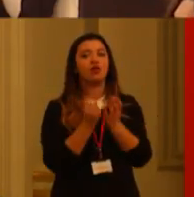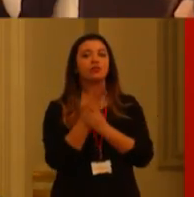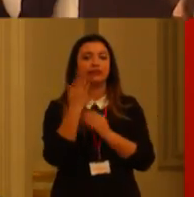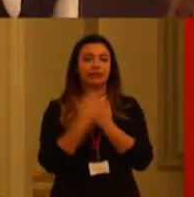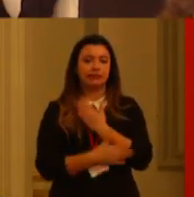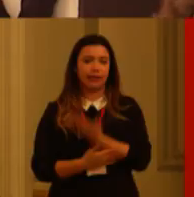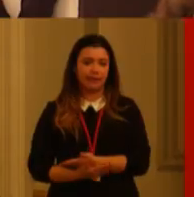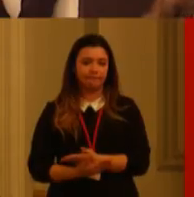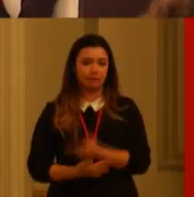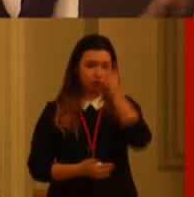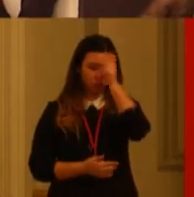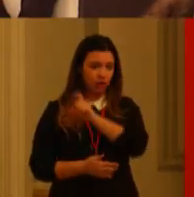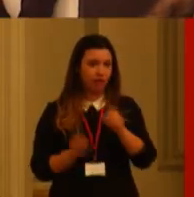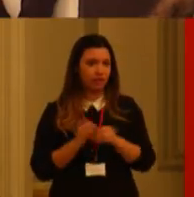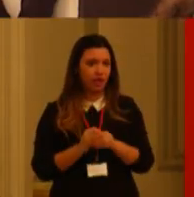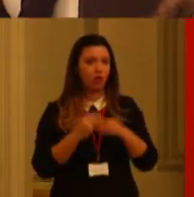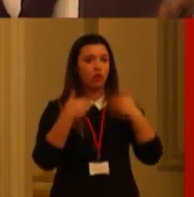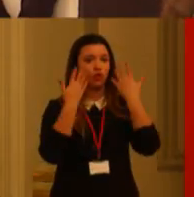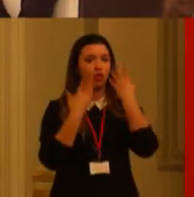Microphone, please.